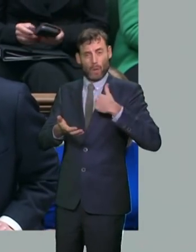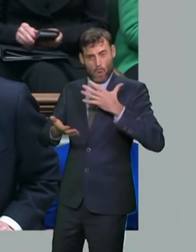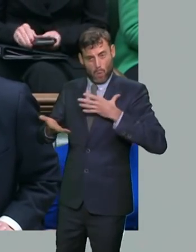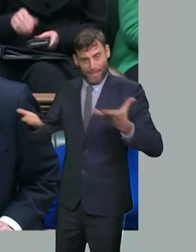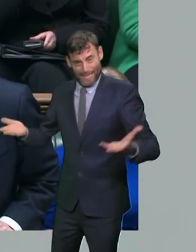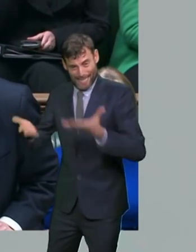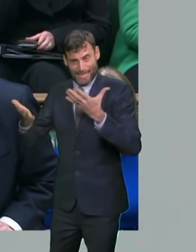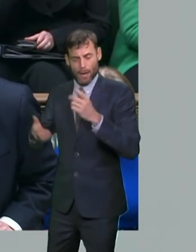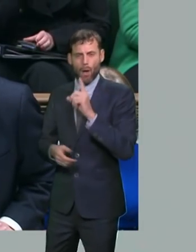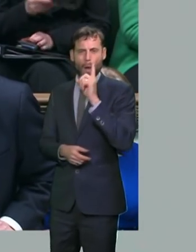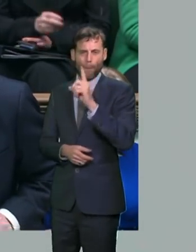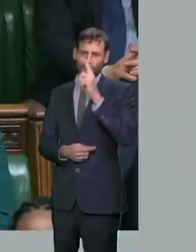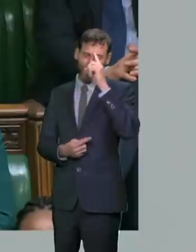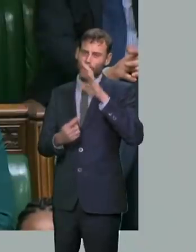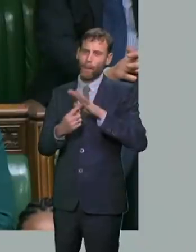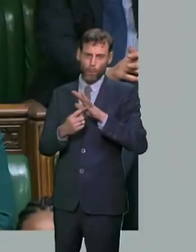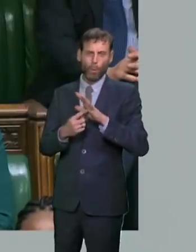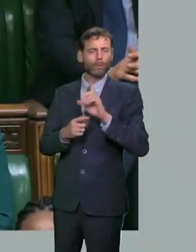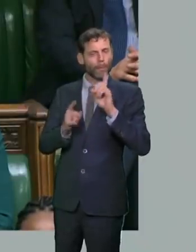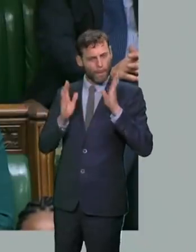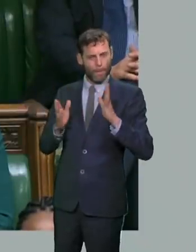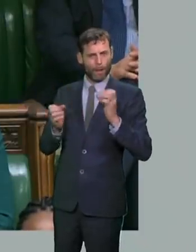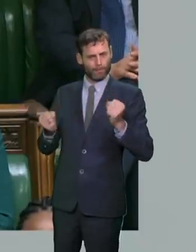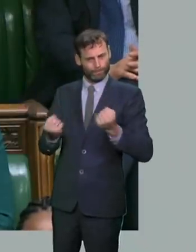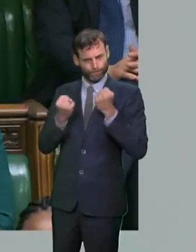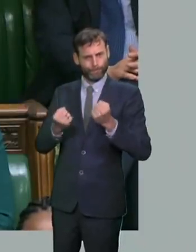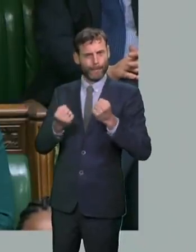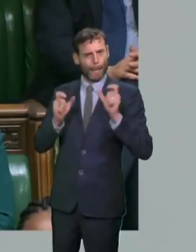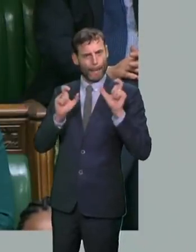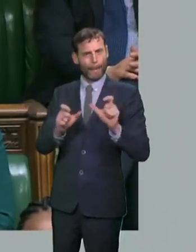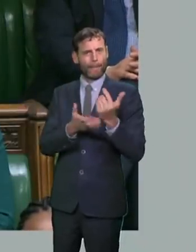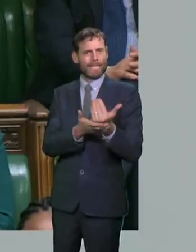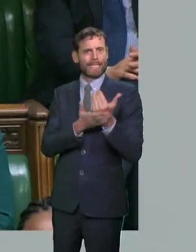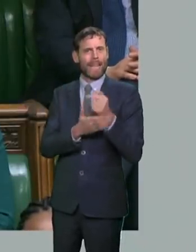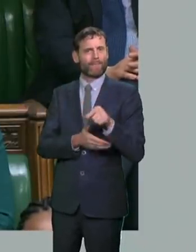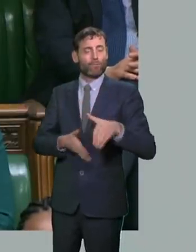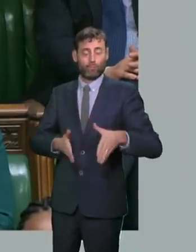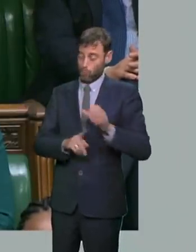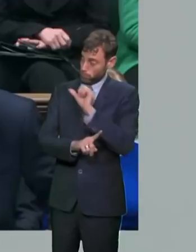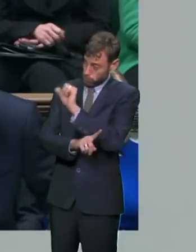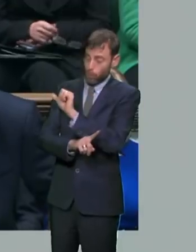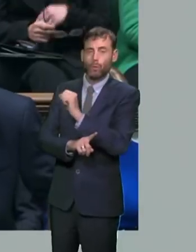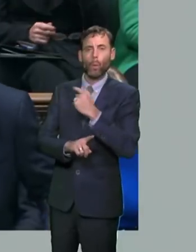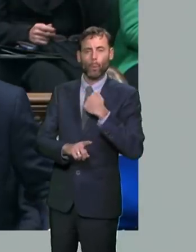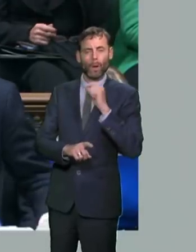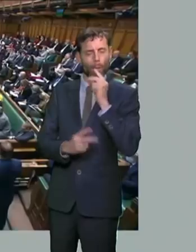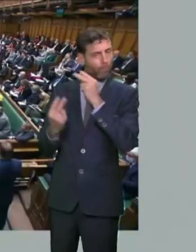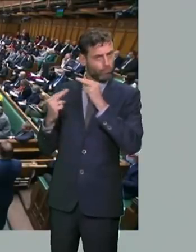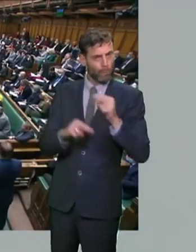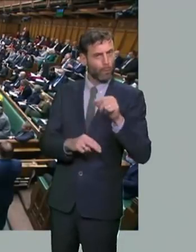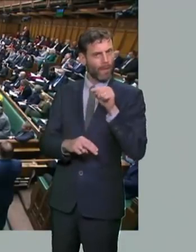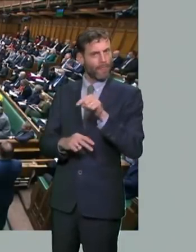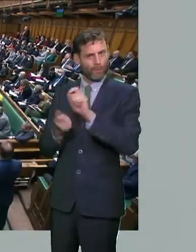safety, as she rightly says. So we will review the legislation and its consequences at regular intervals.